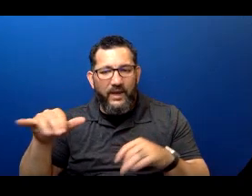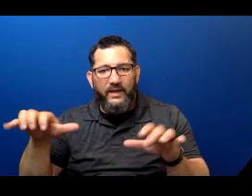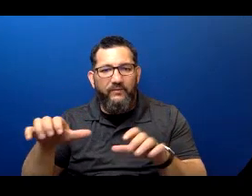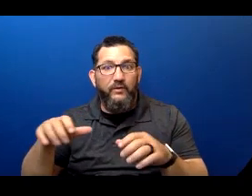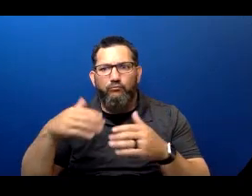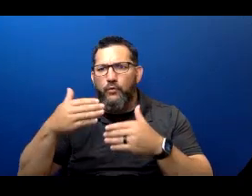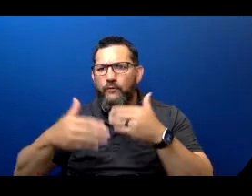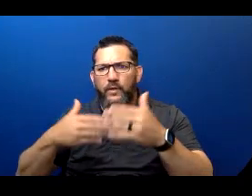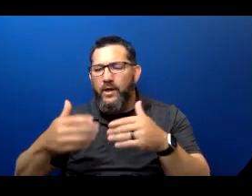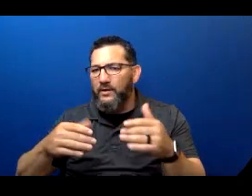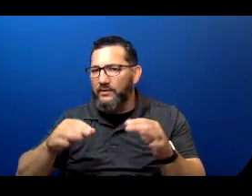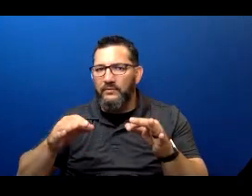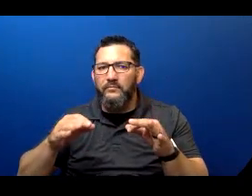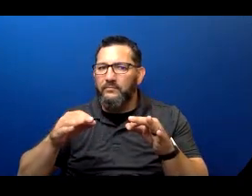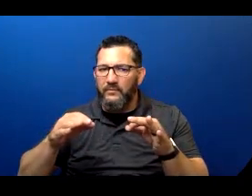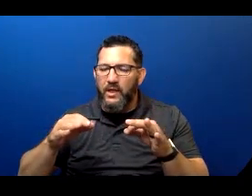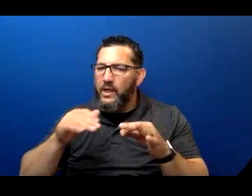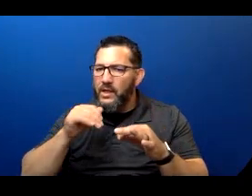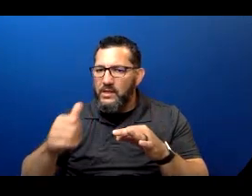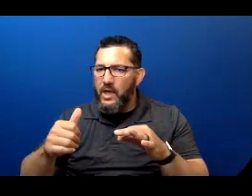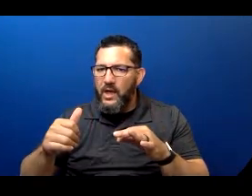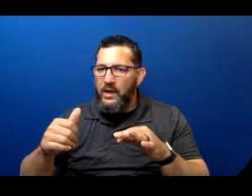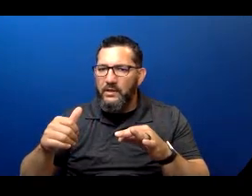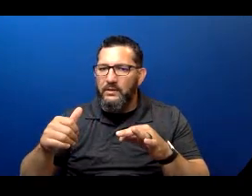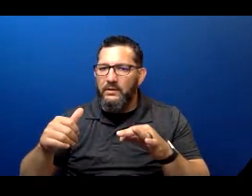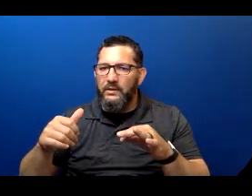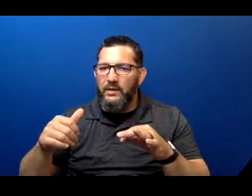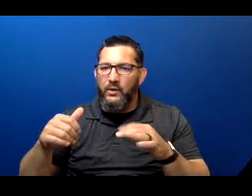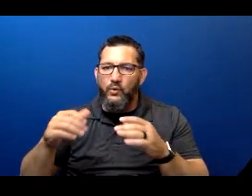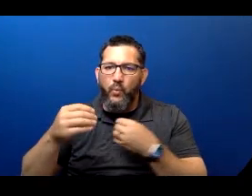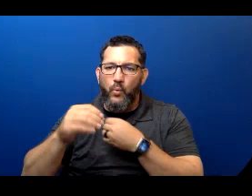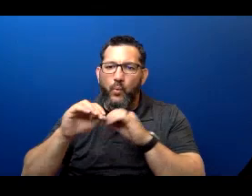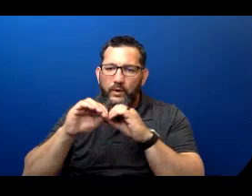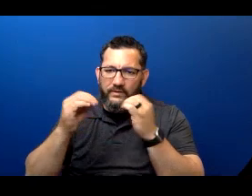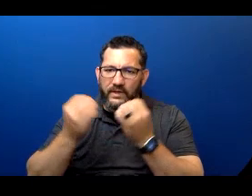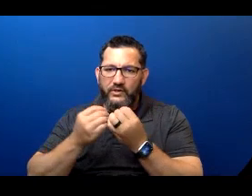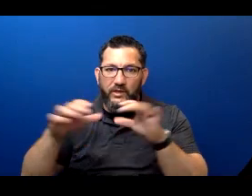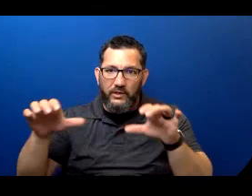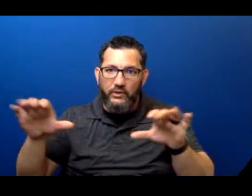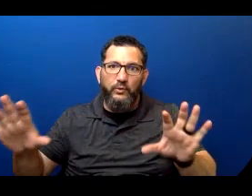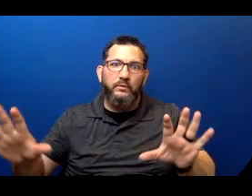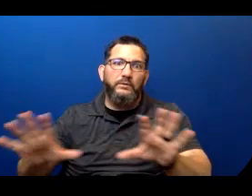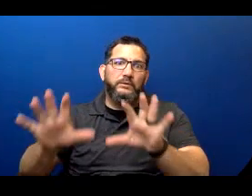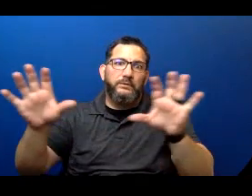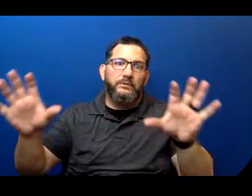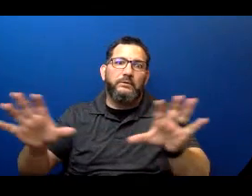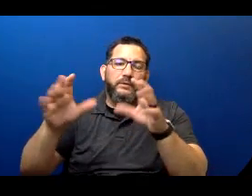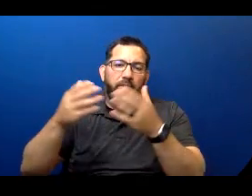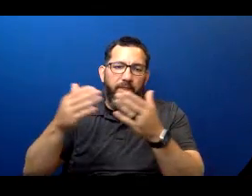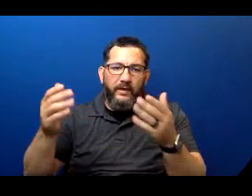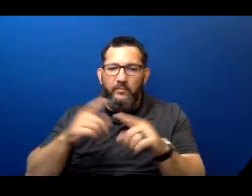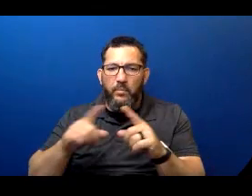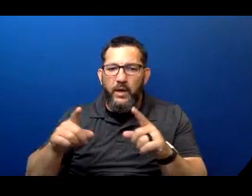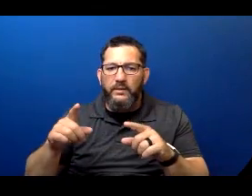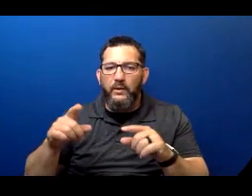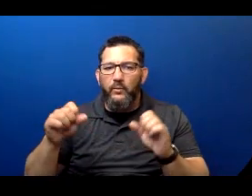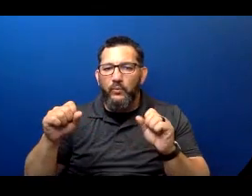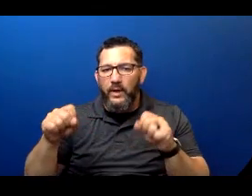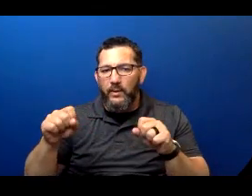very modest way. We're not an organization that's able to do grandiose things, but in meaningful ways, we